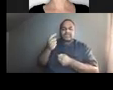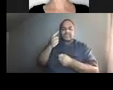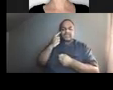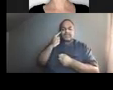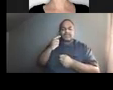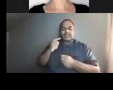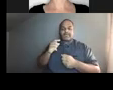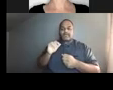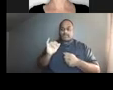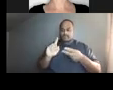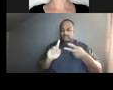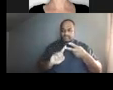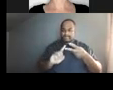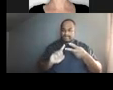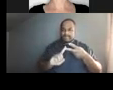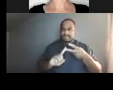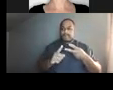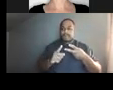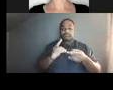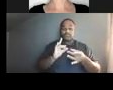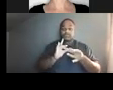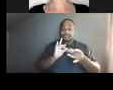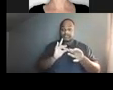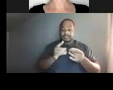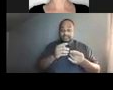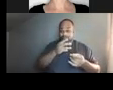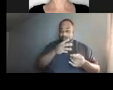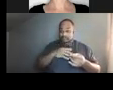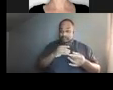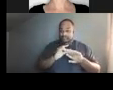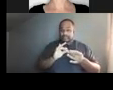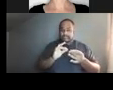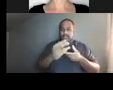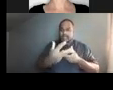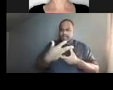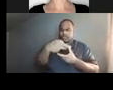And then she says that she says about inclusion